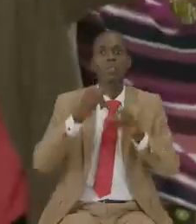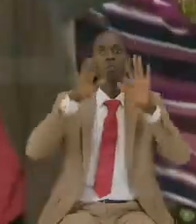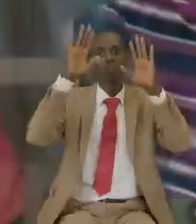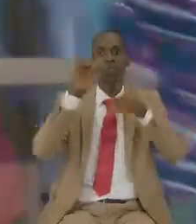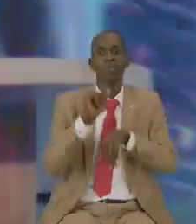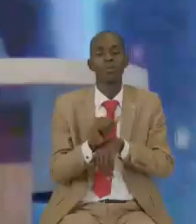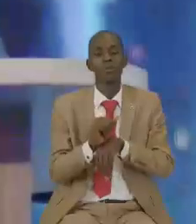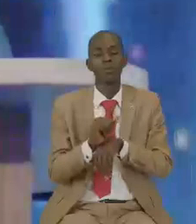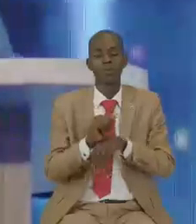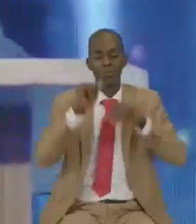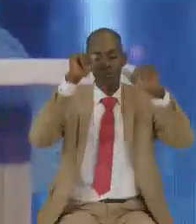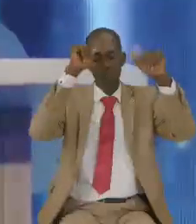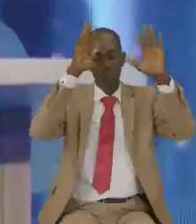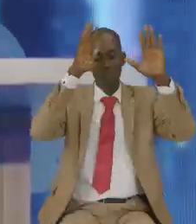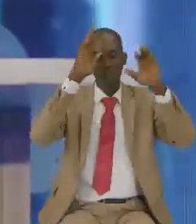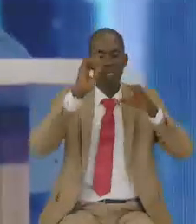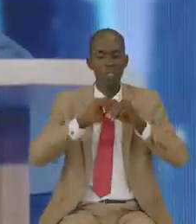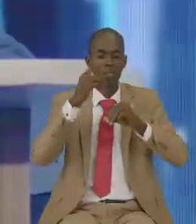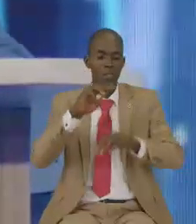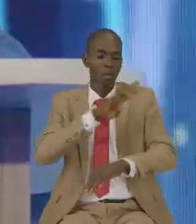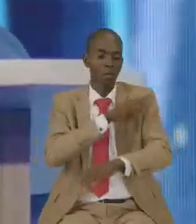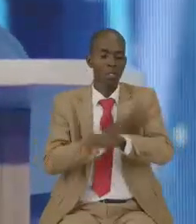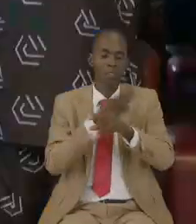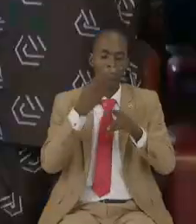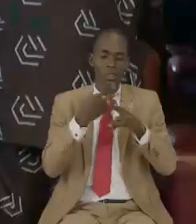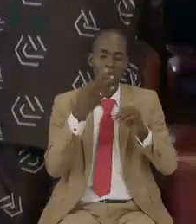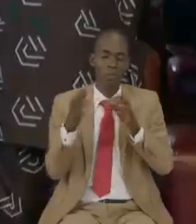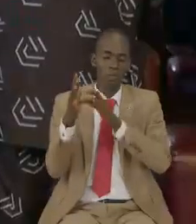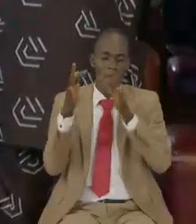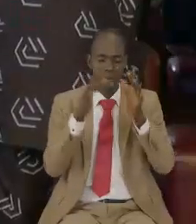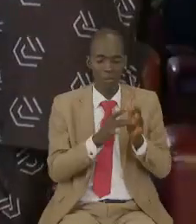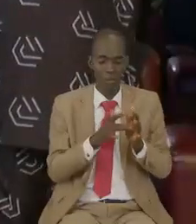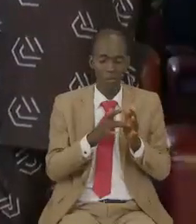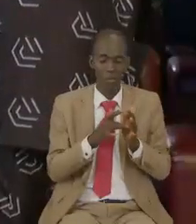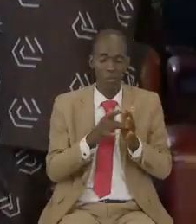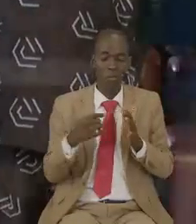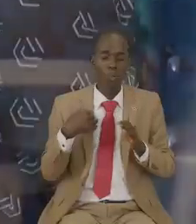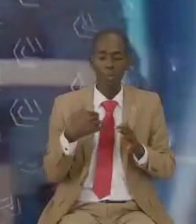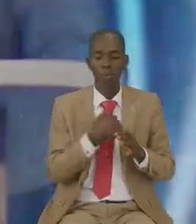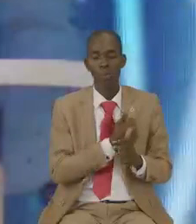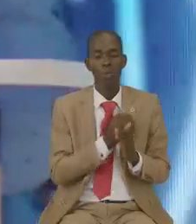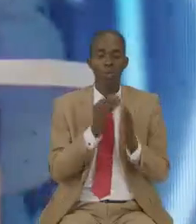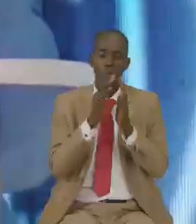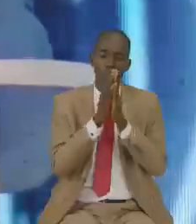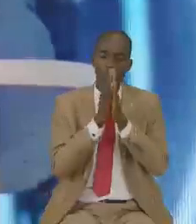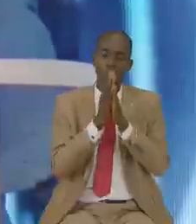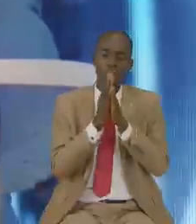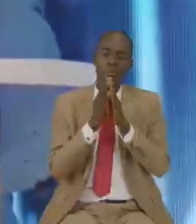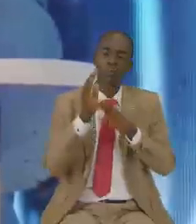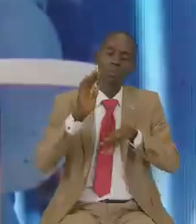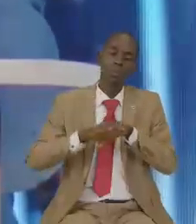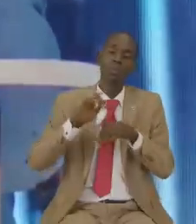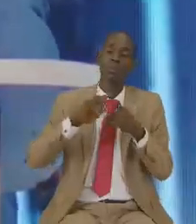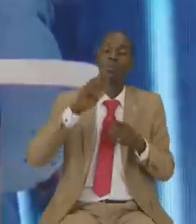Father, in the mighty name of Jesus, we call upon you now.